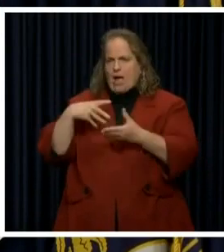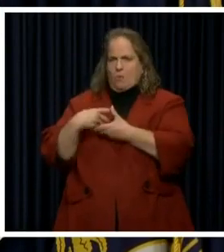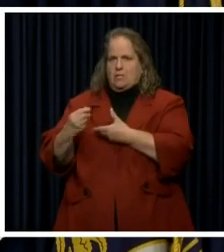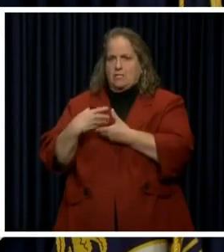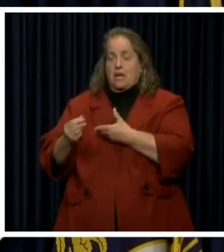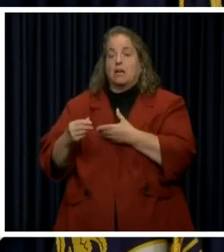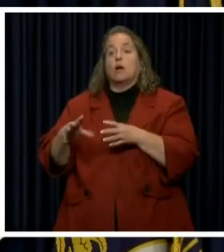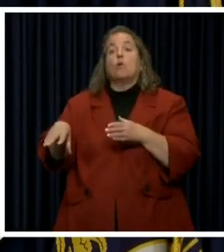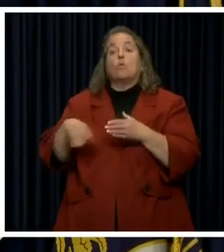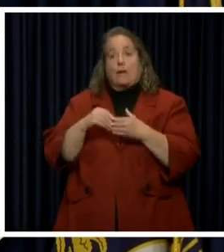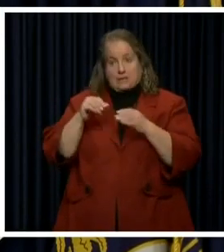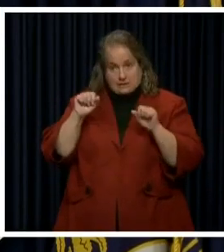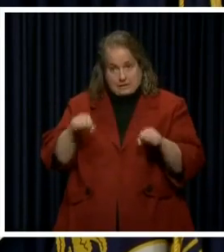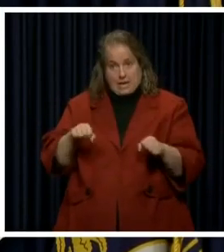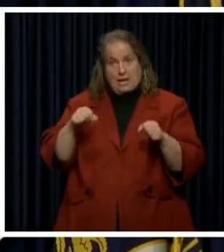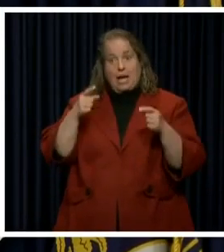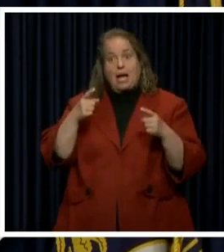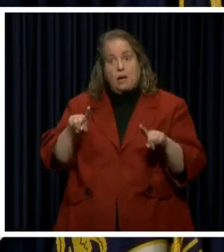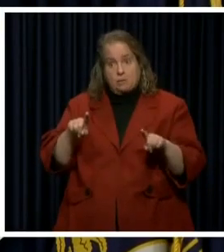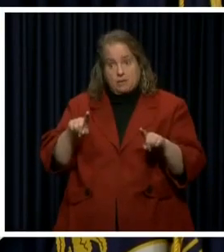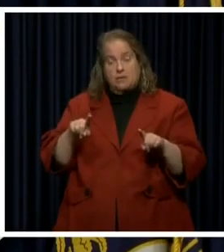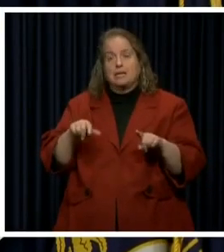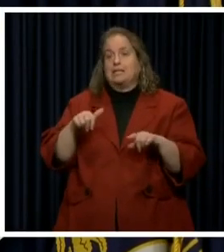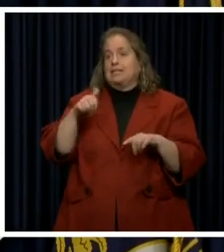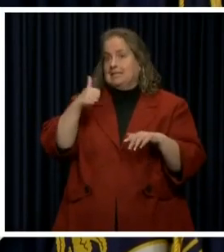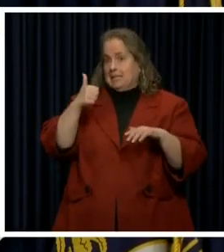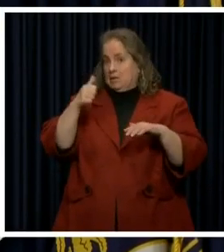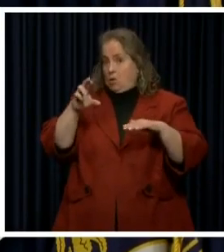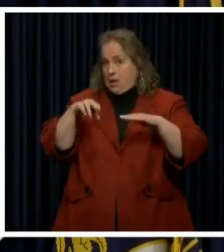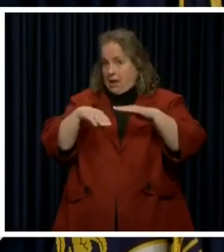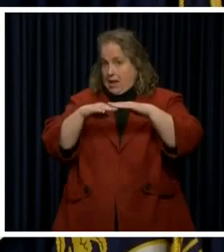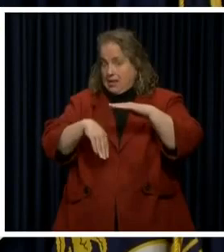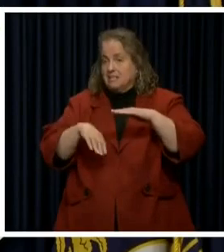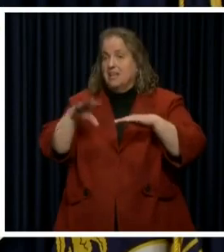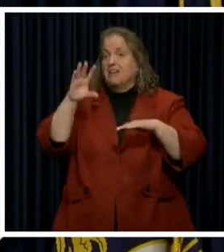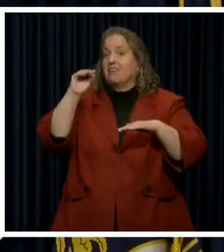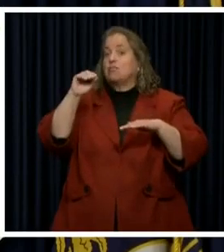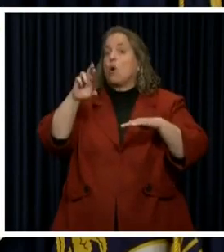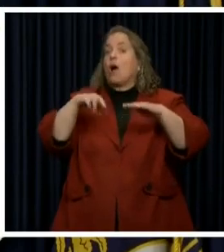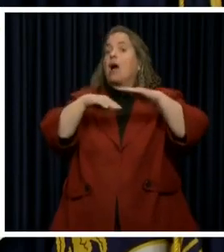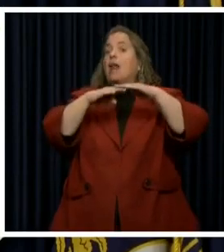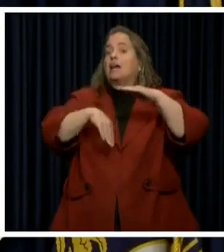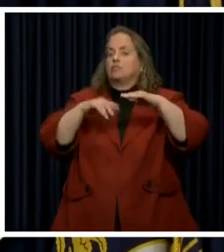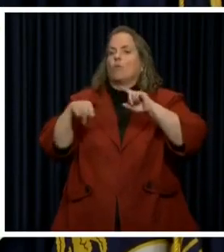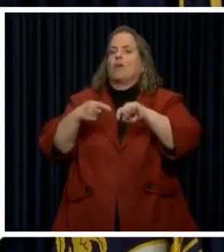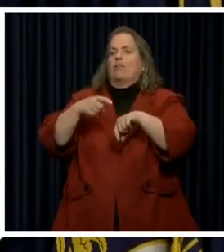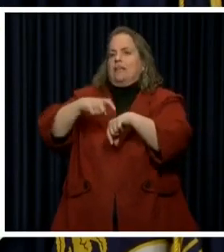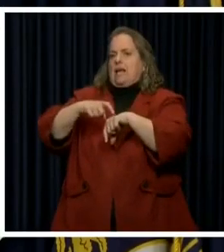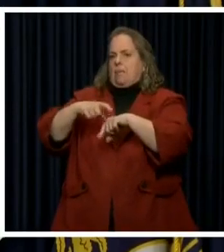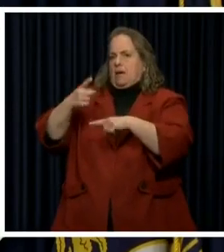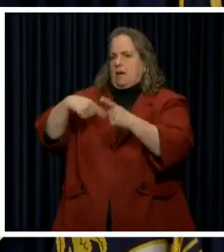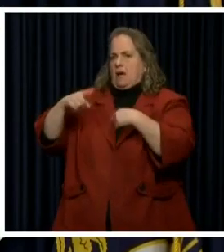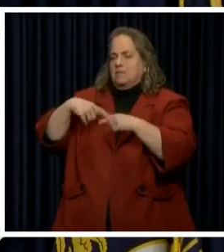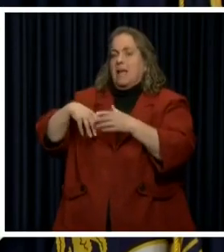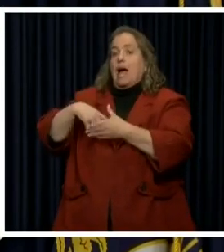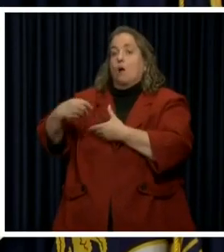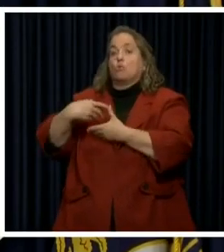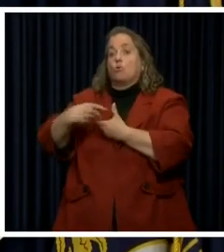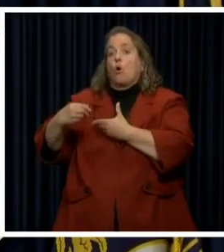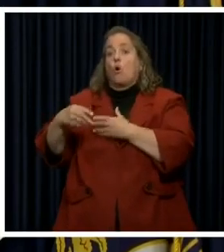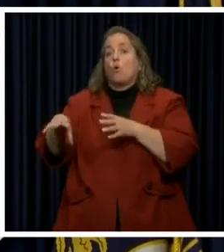Weddings can be done pursuant to that, the 10 or less, and the 50 or less when those times come, outdoor